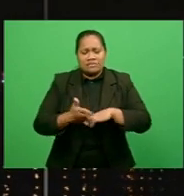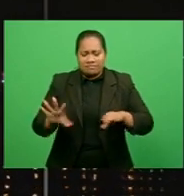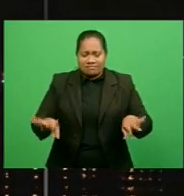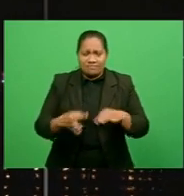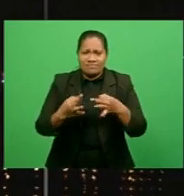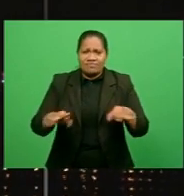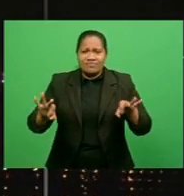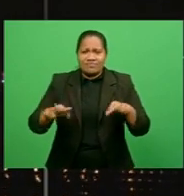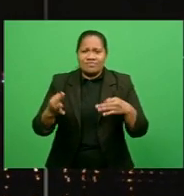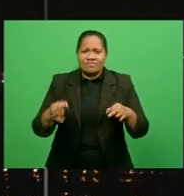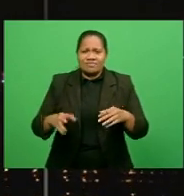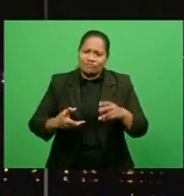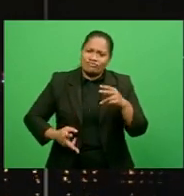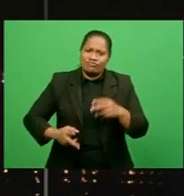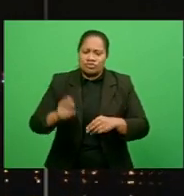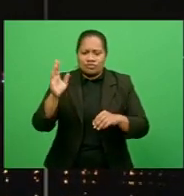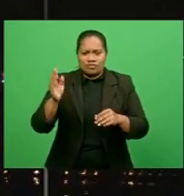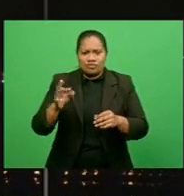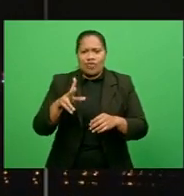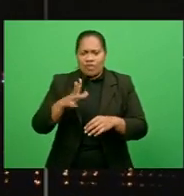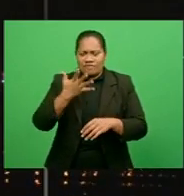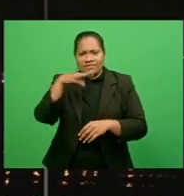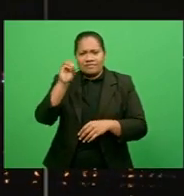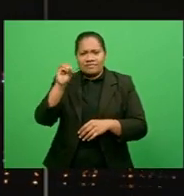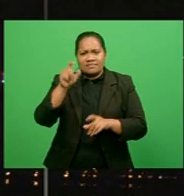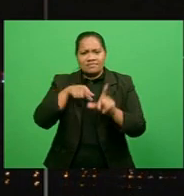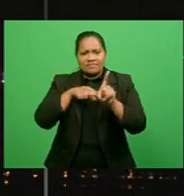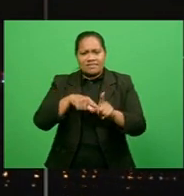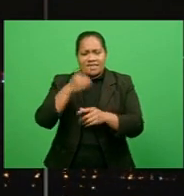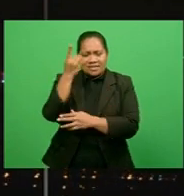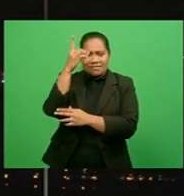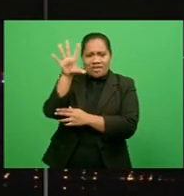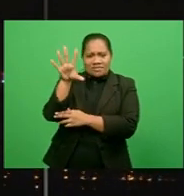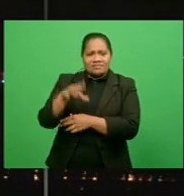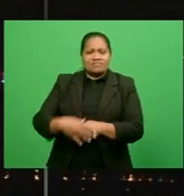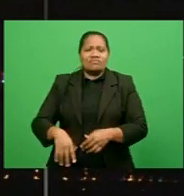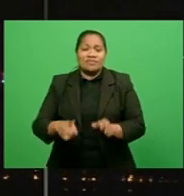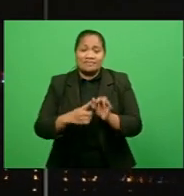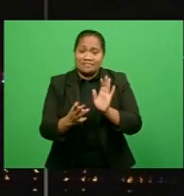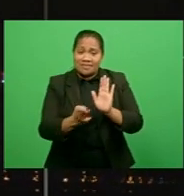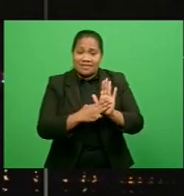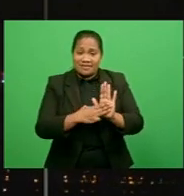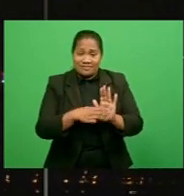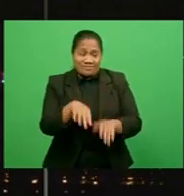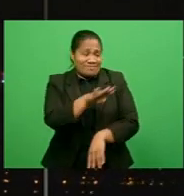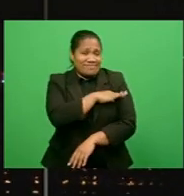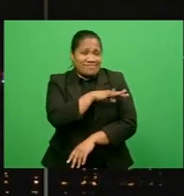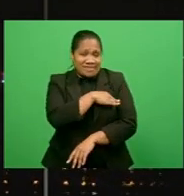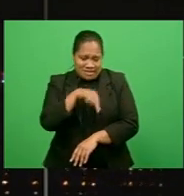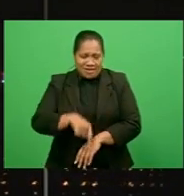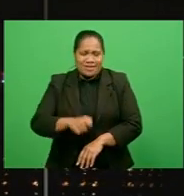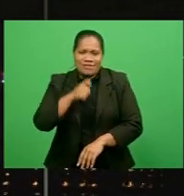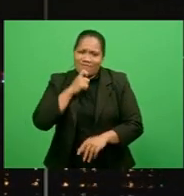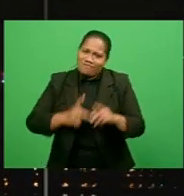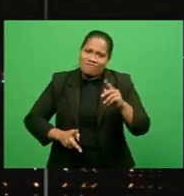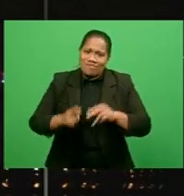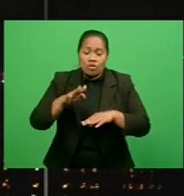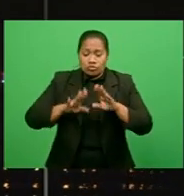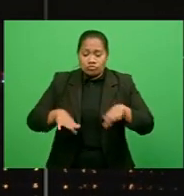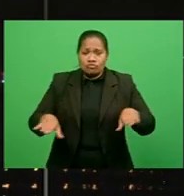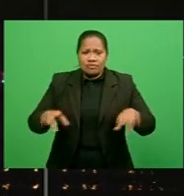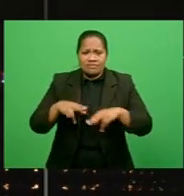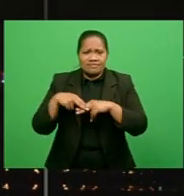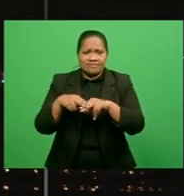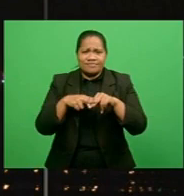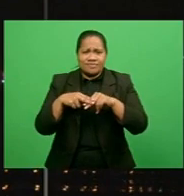mark 50 years of independence. Launched by Prime Minister Voreqe Bainimarama this afternoon, Children of Fiji was commissioned by the